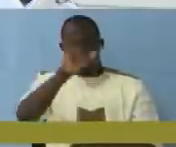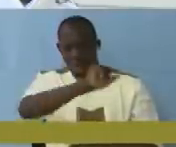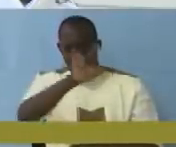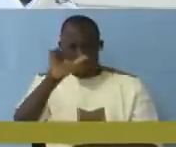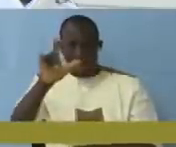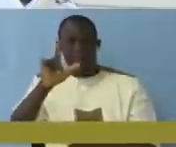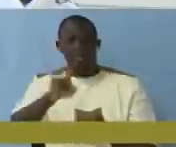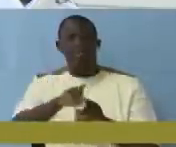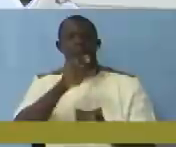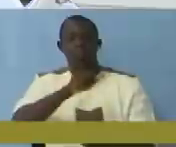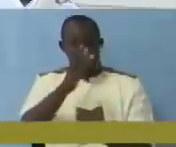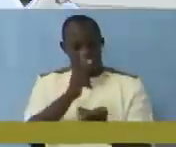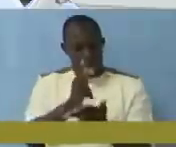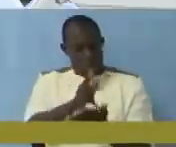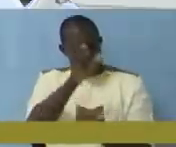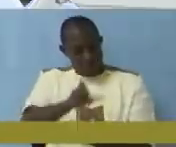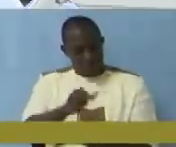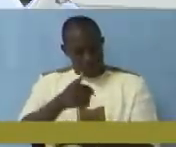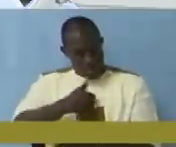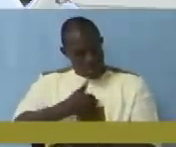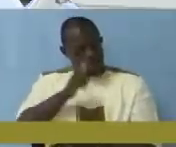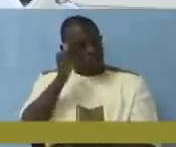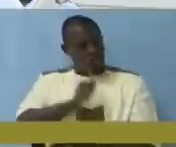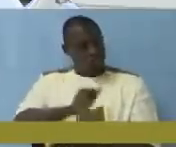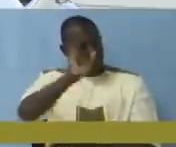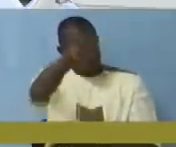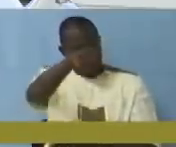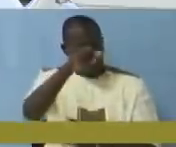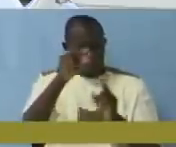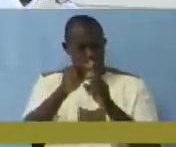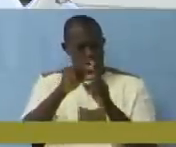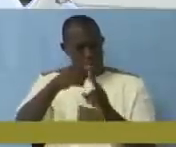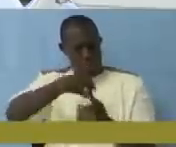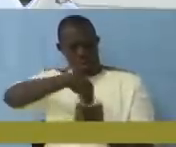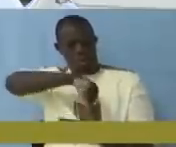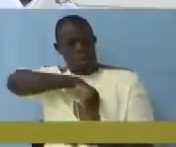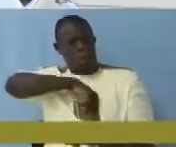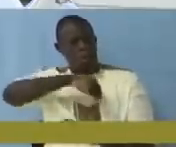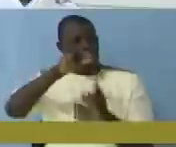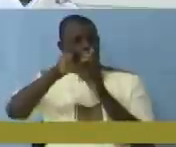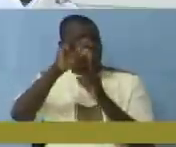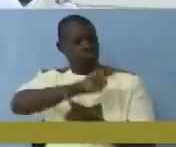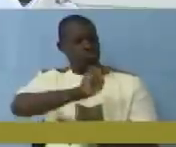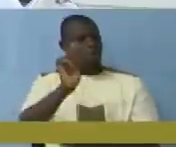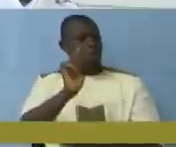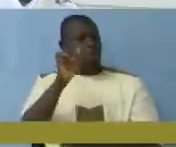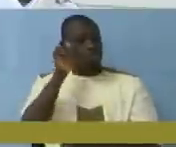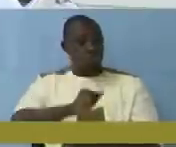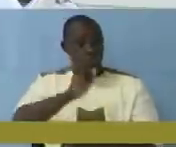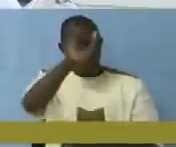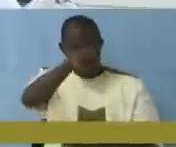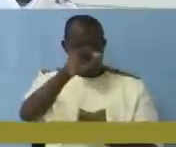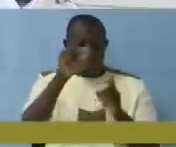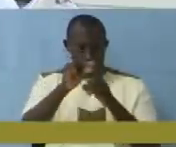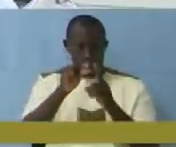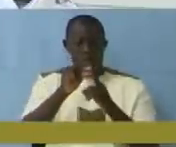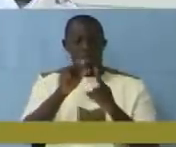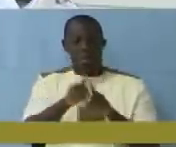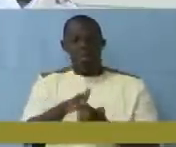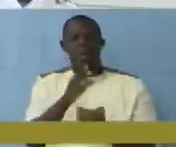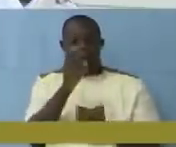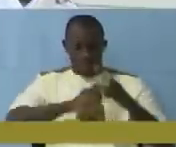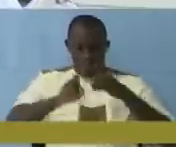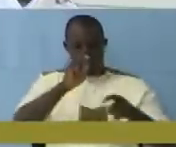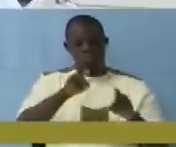Mr. Witness, I'm using your words, not mine. I'm using your words. Again, don't misinterpret